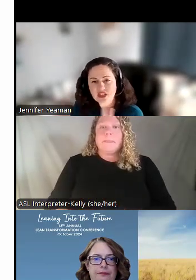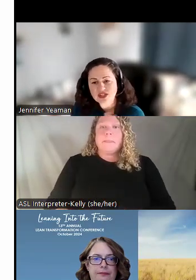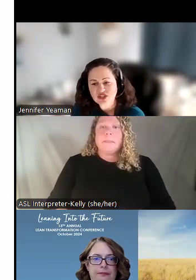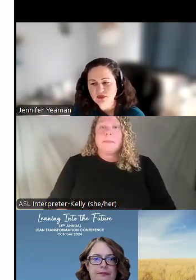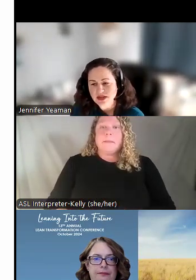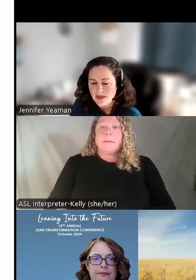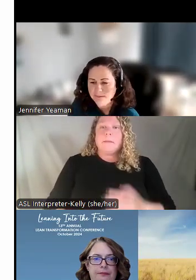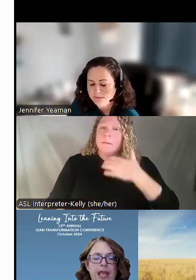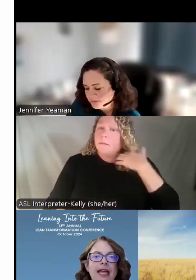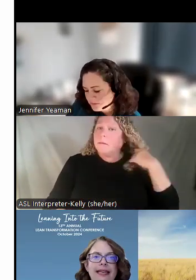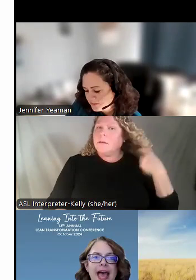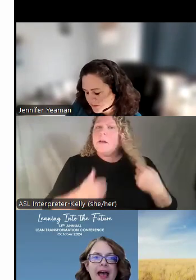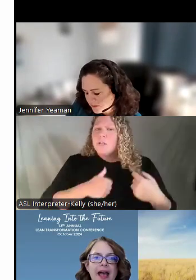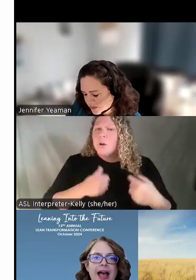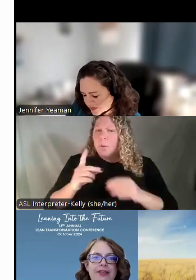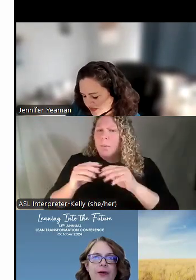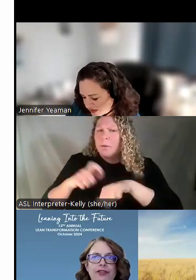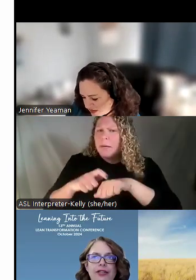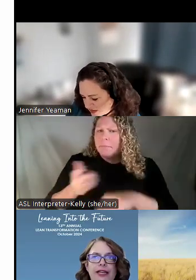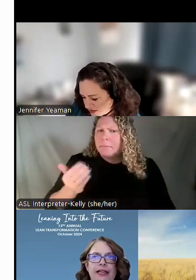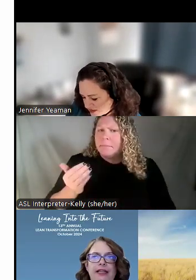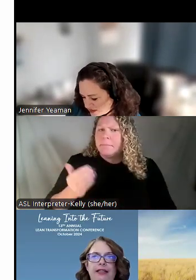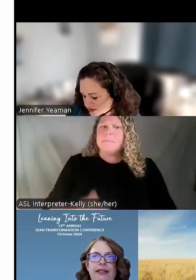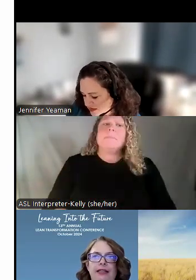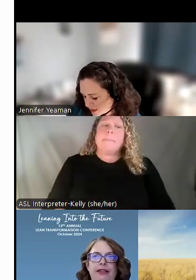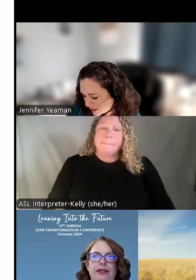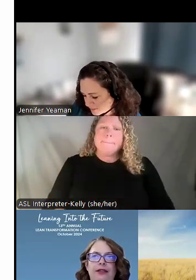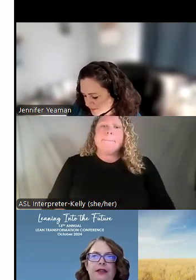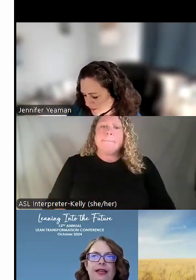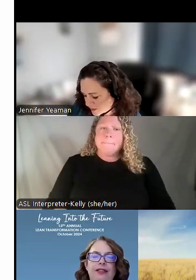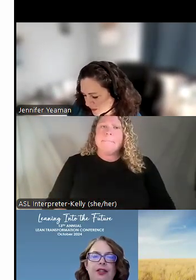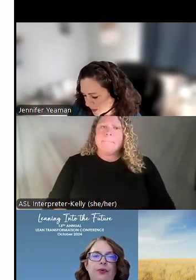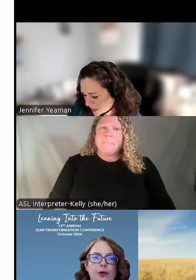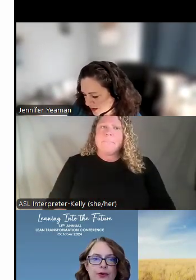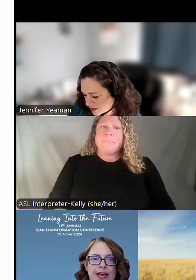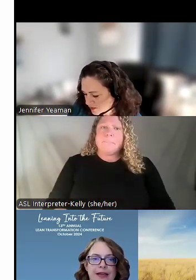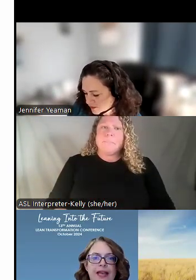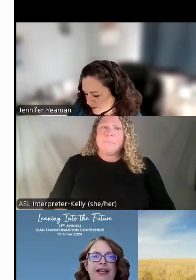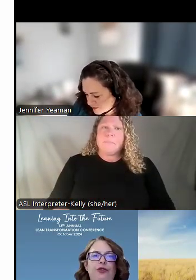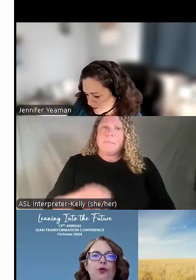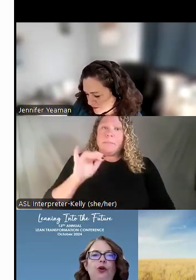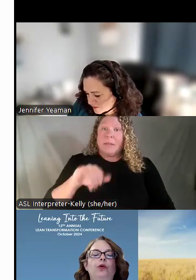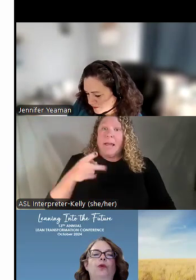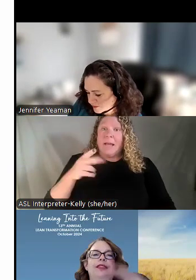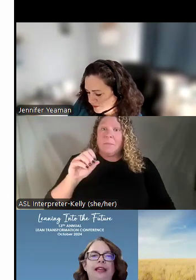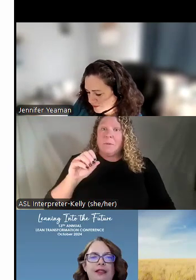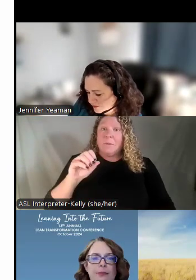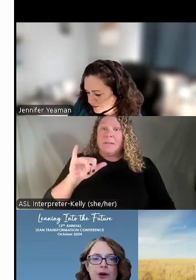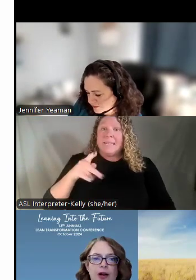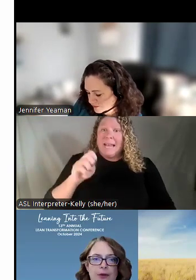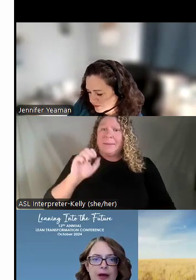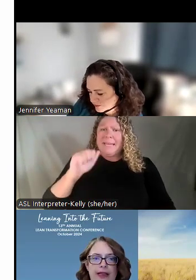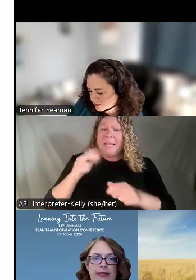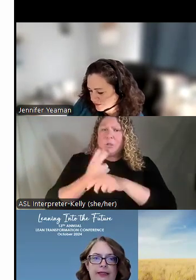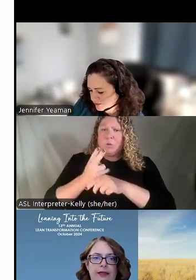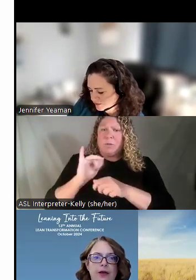Can I get the question one more time? Yeah, the question is the prototype a tool within the